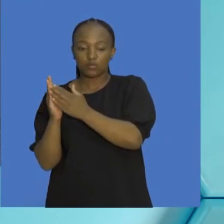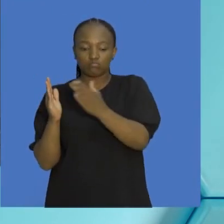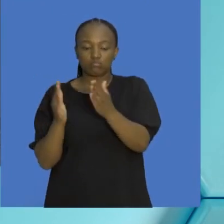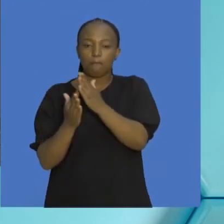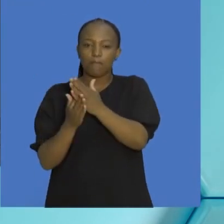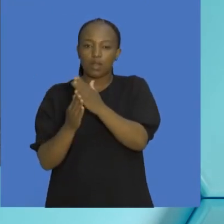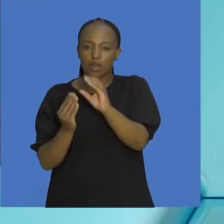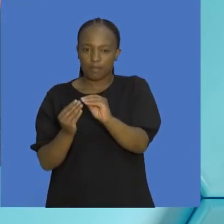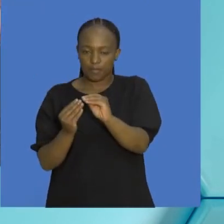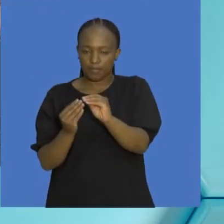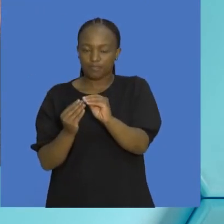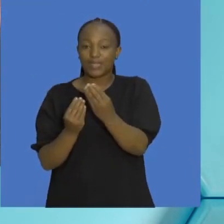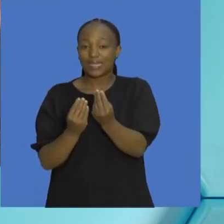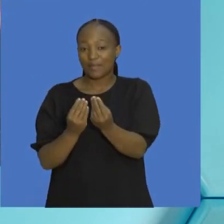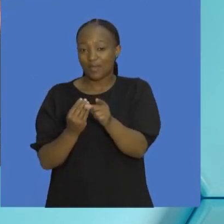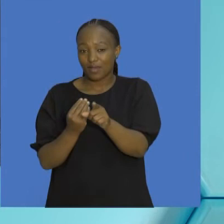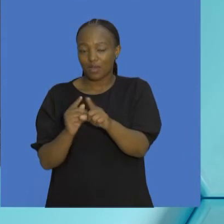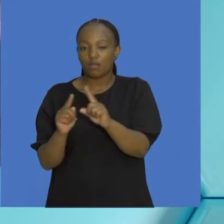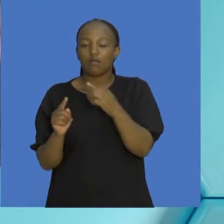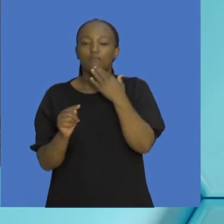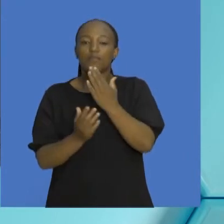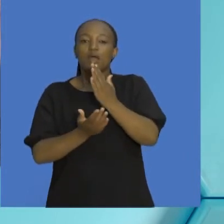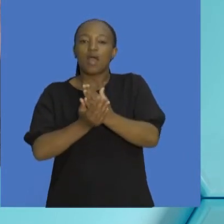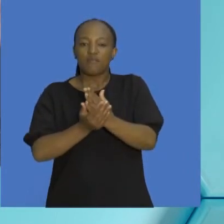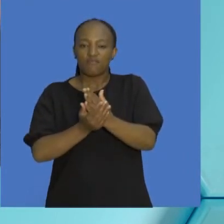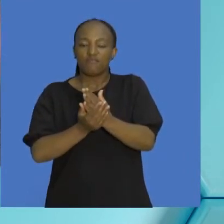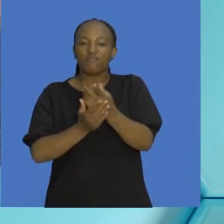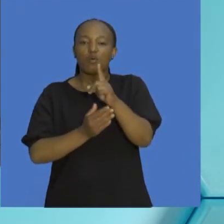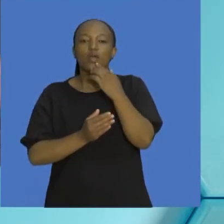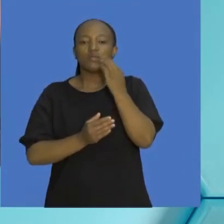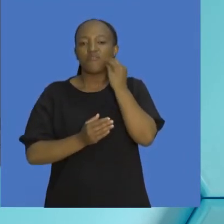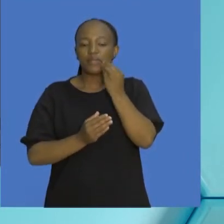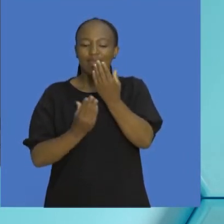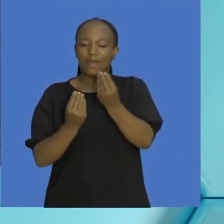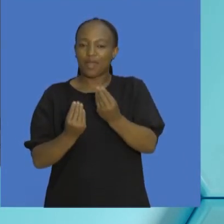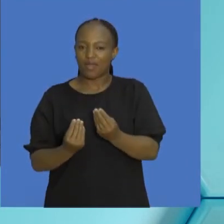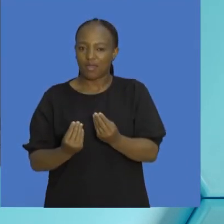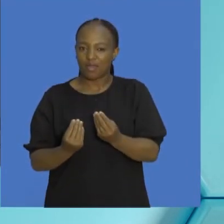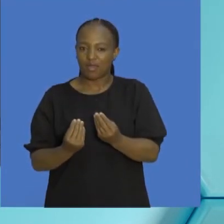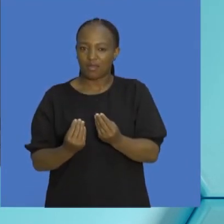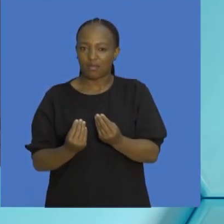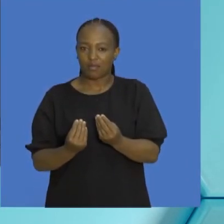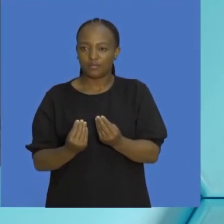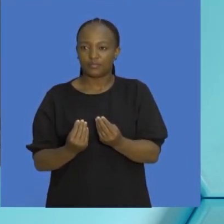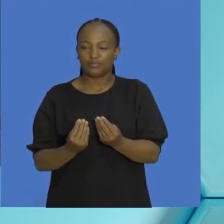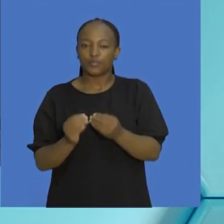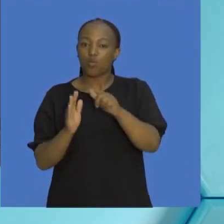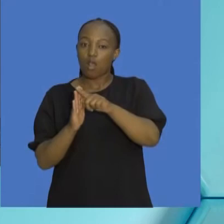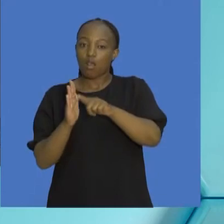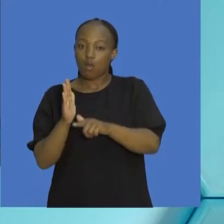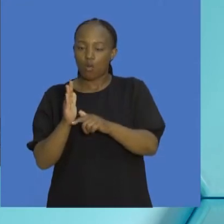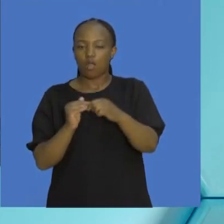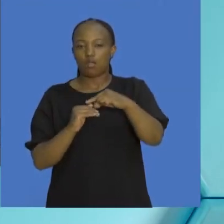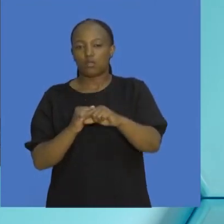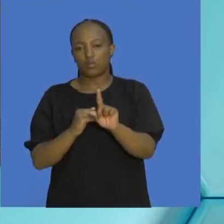the smallest to the middle. Is the median of half of the data set. In simple terms. That's